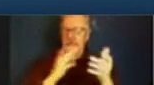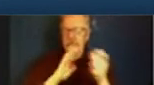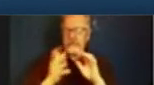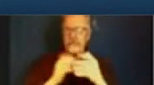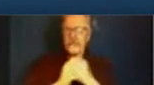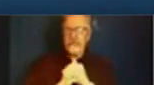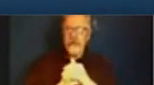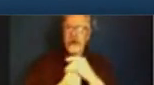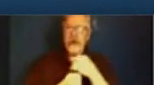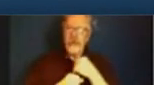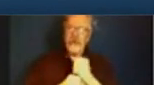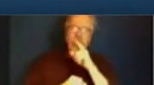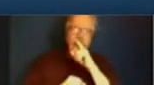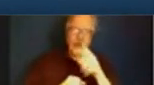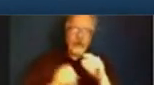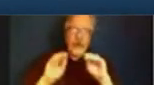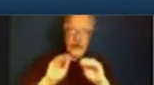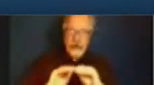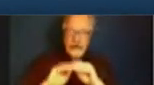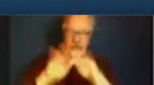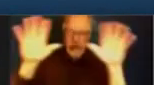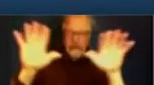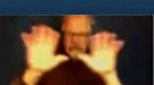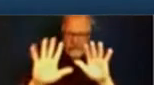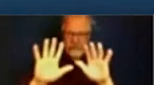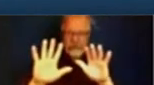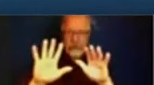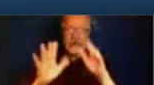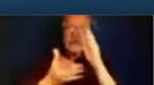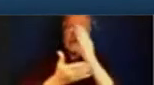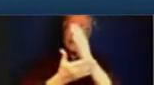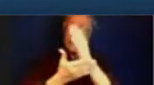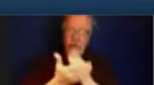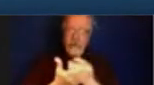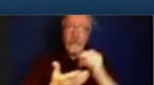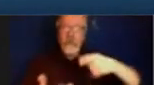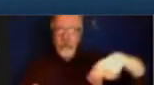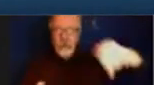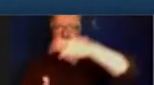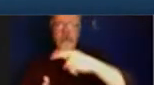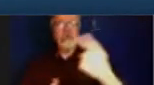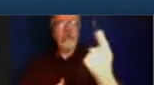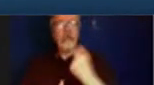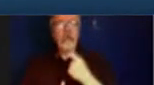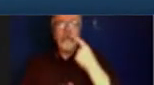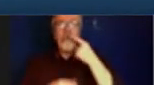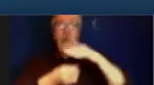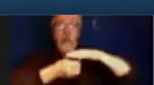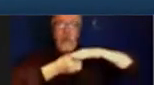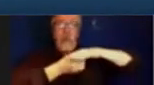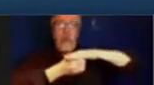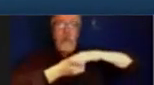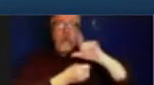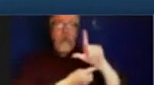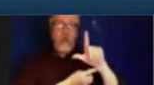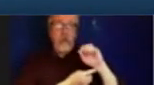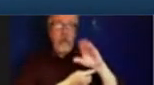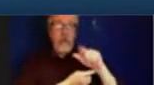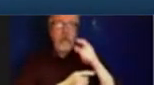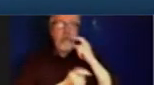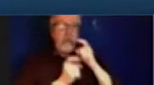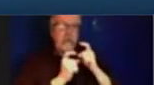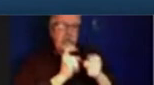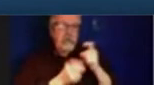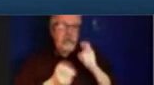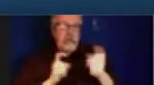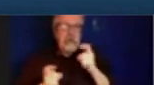clear, because there were questions earlier about distribution at the local level. And, you know, a reminder